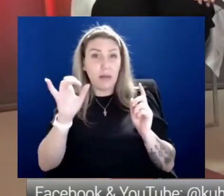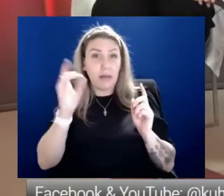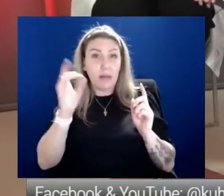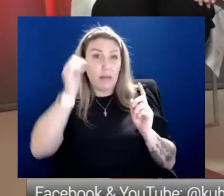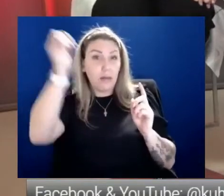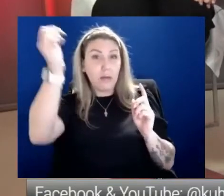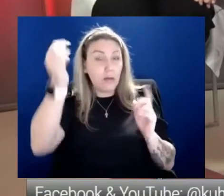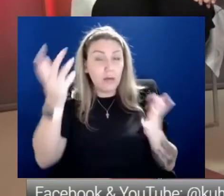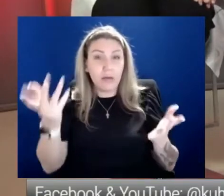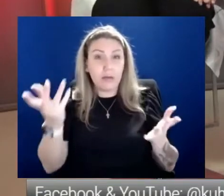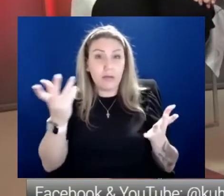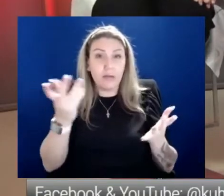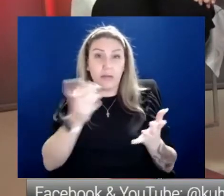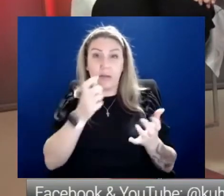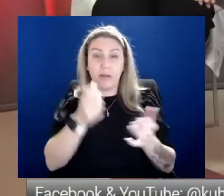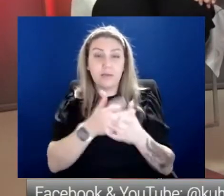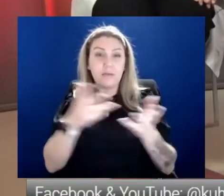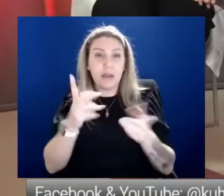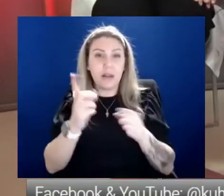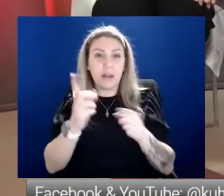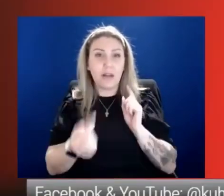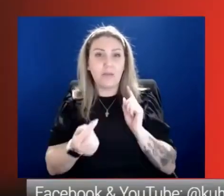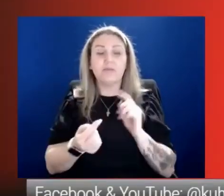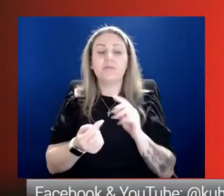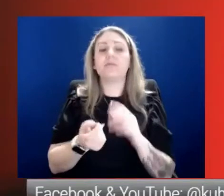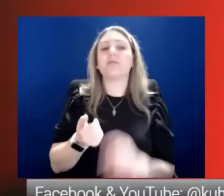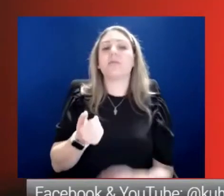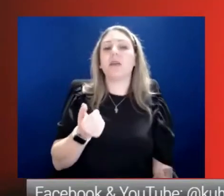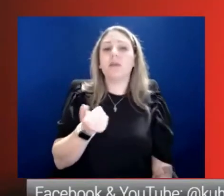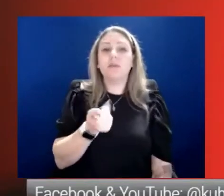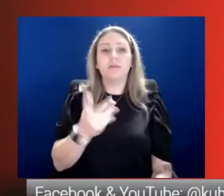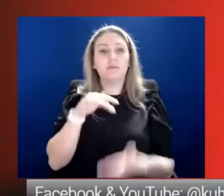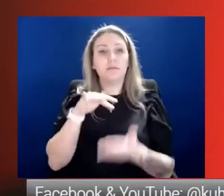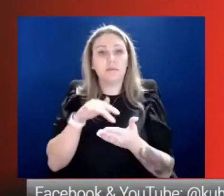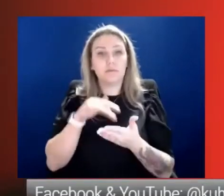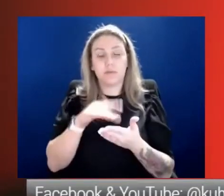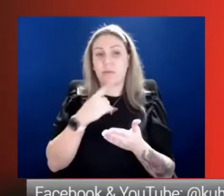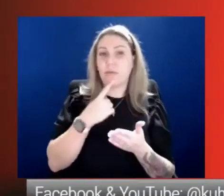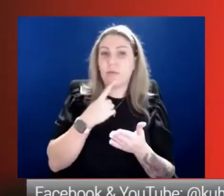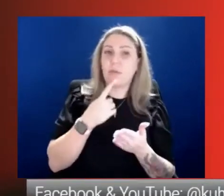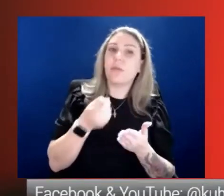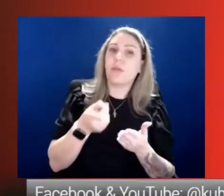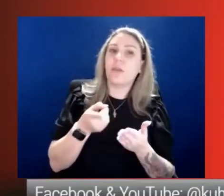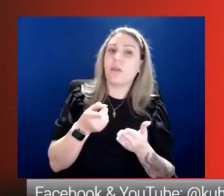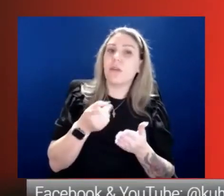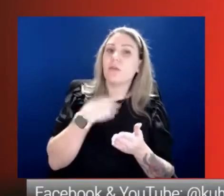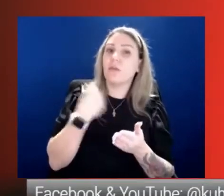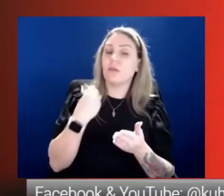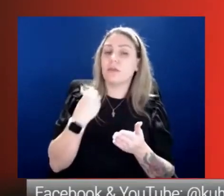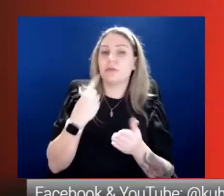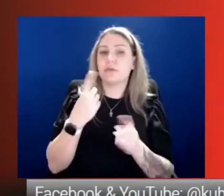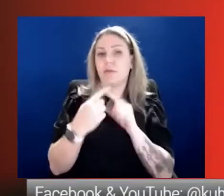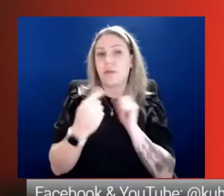less allergies? There are some studies that would say your risk of allergy is less